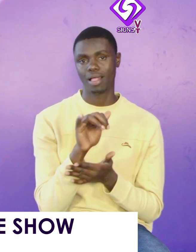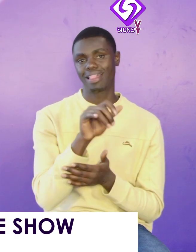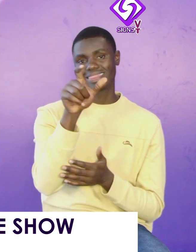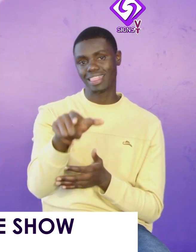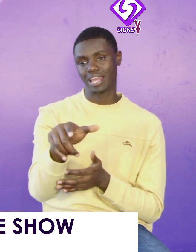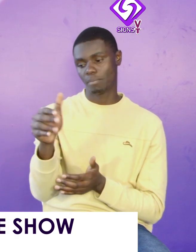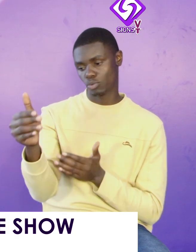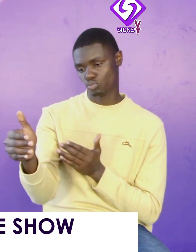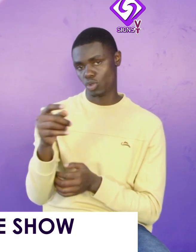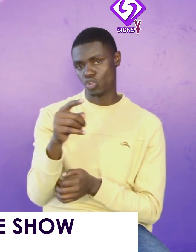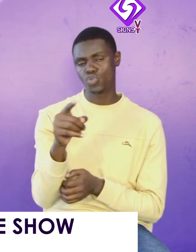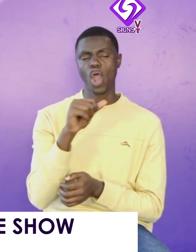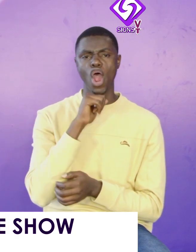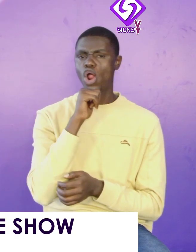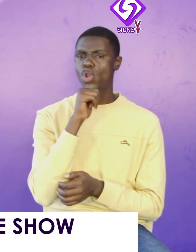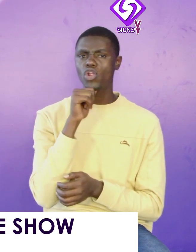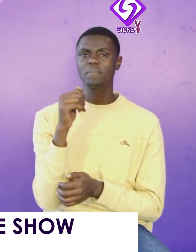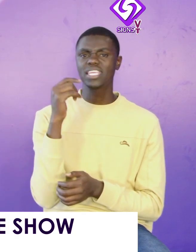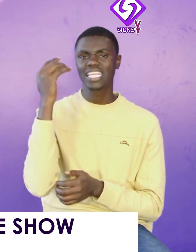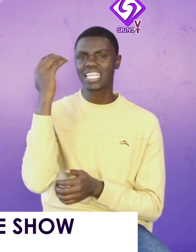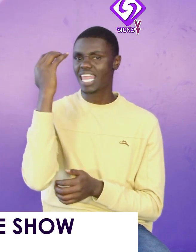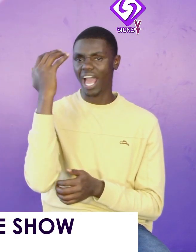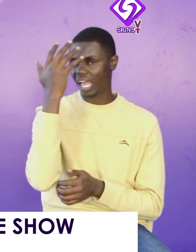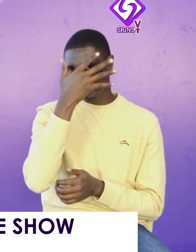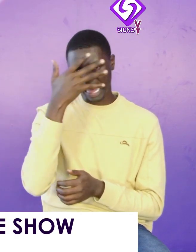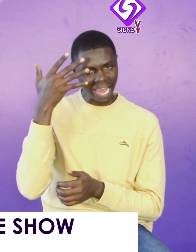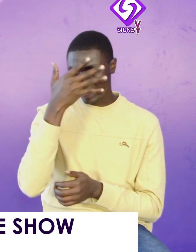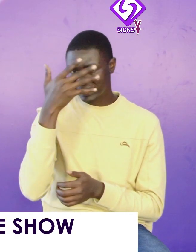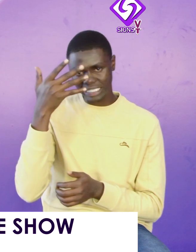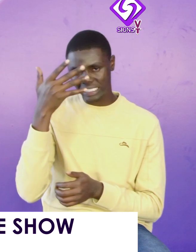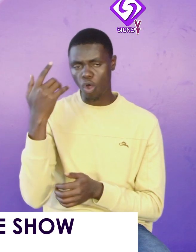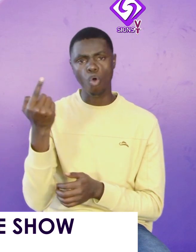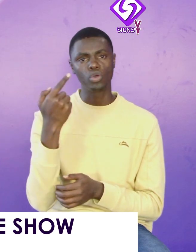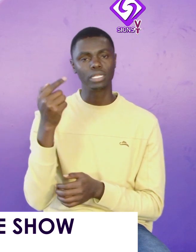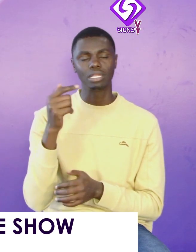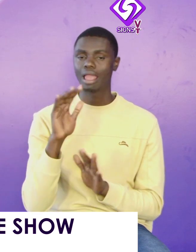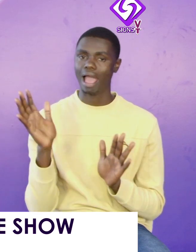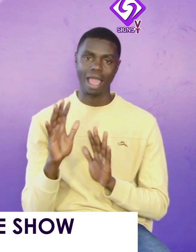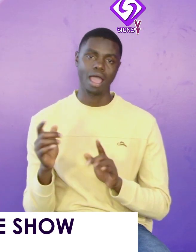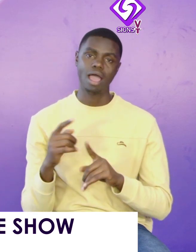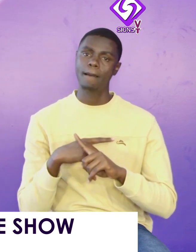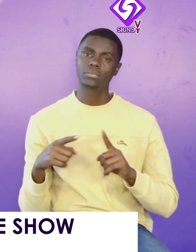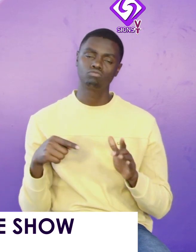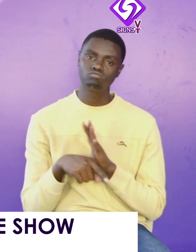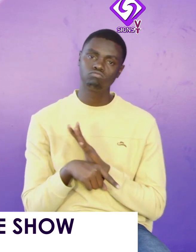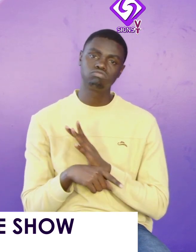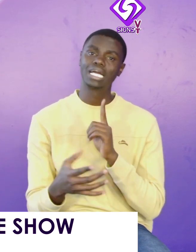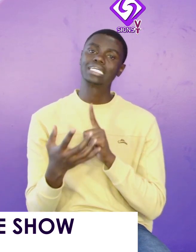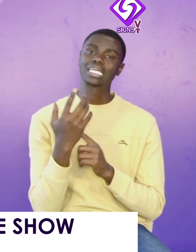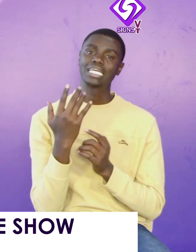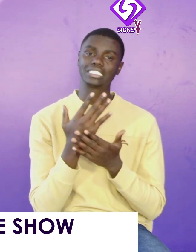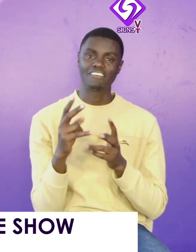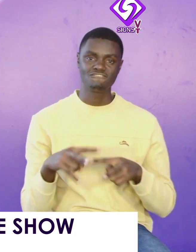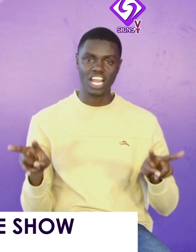next to you, don't just be in their eyes and in their sight. Go beyond that. Obtain some value in